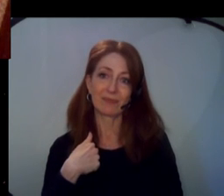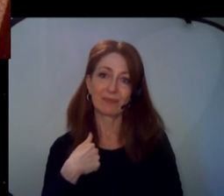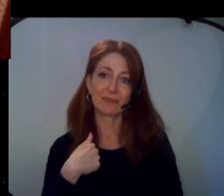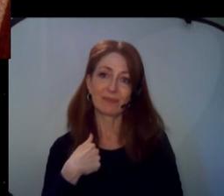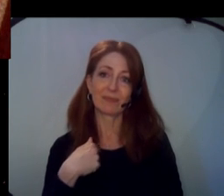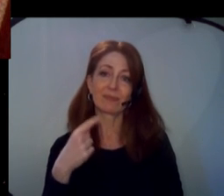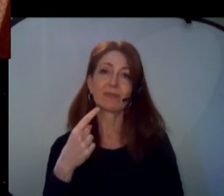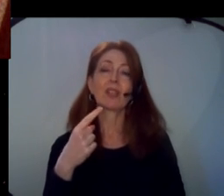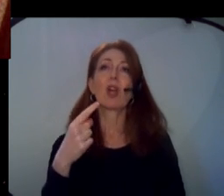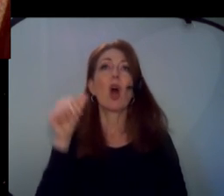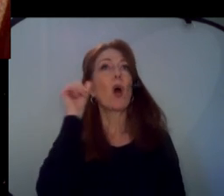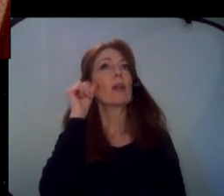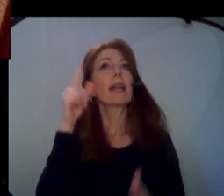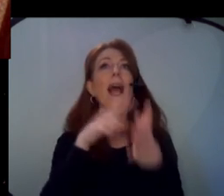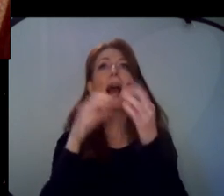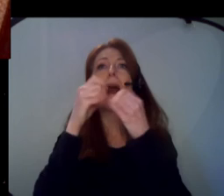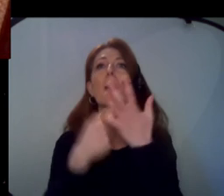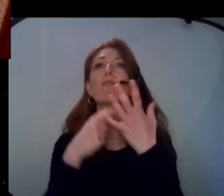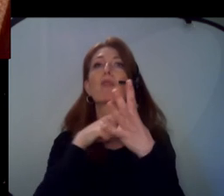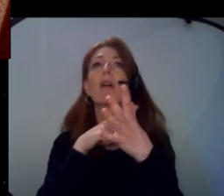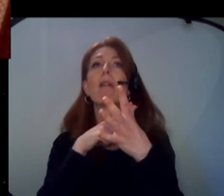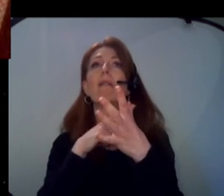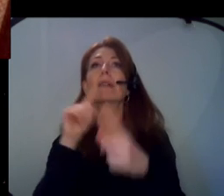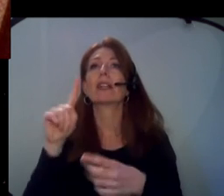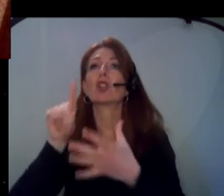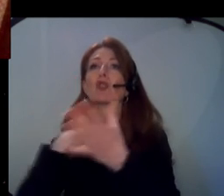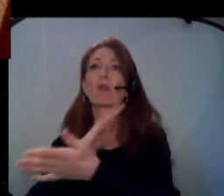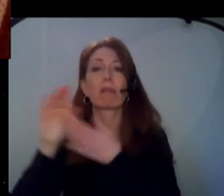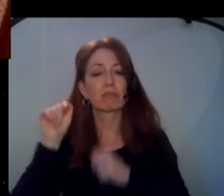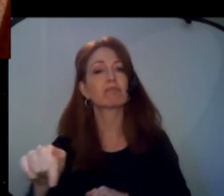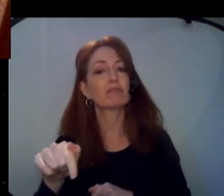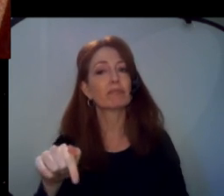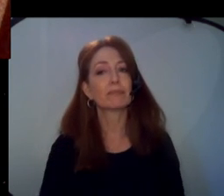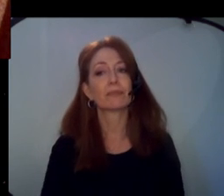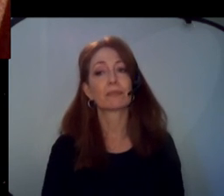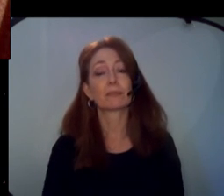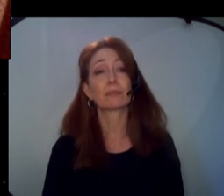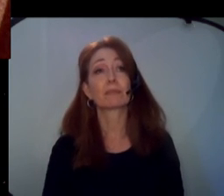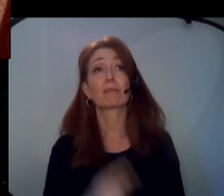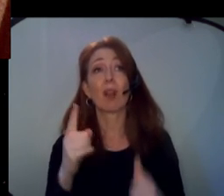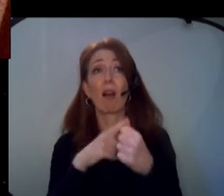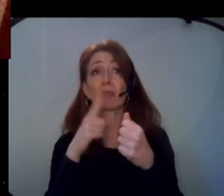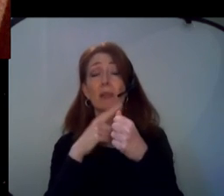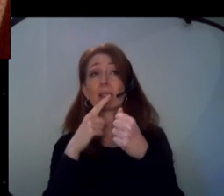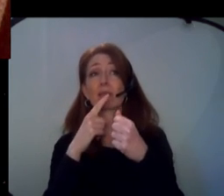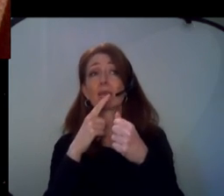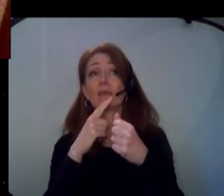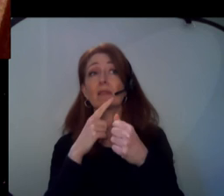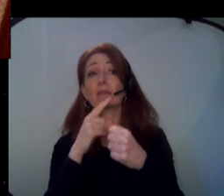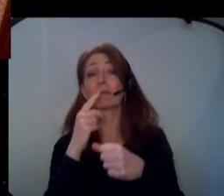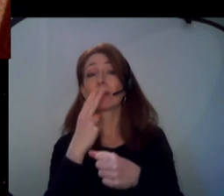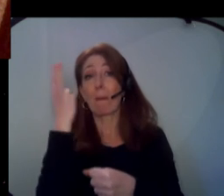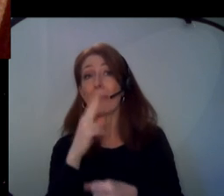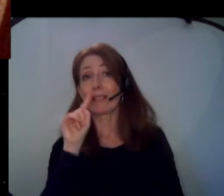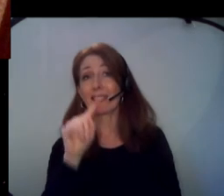Duties and Holofernes pictures, which is of course is a subject that Artemisia paints, I think, 6 or 7 times, and